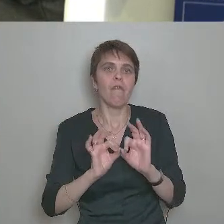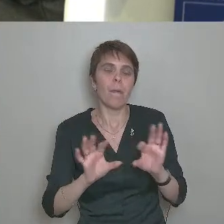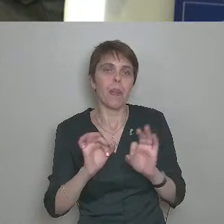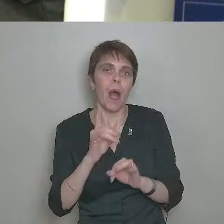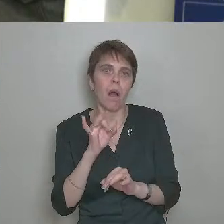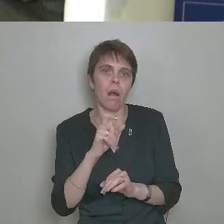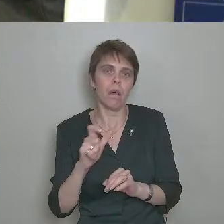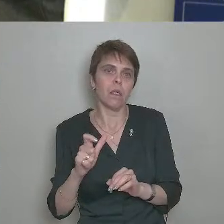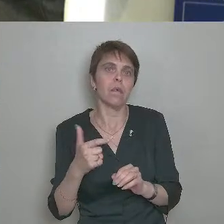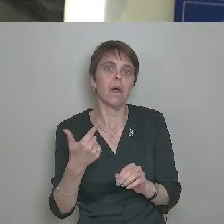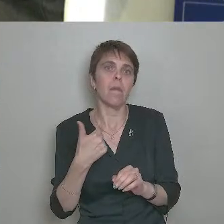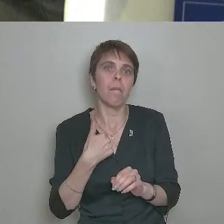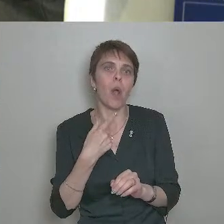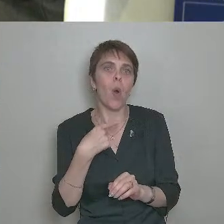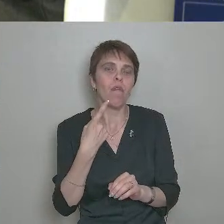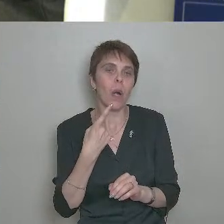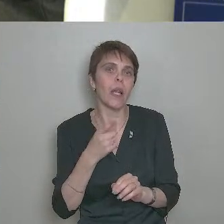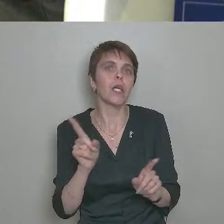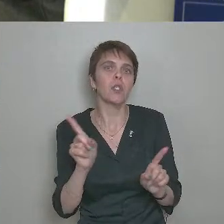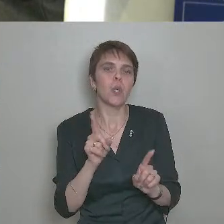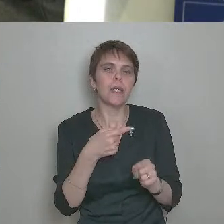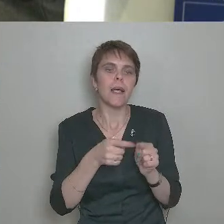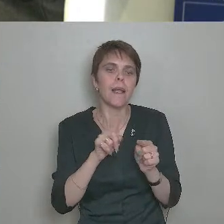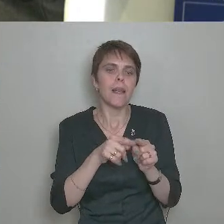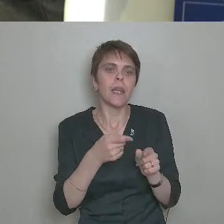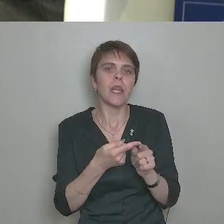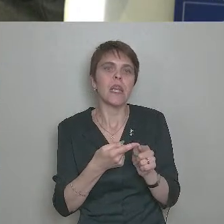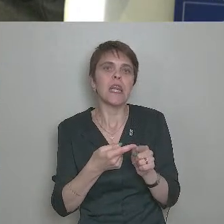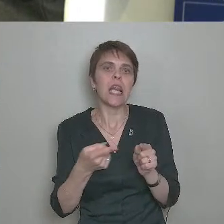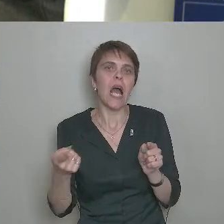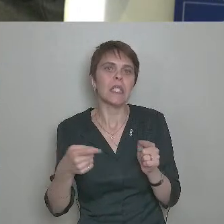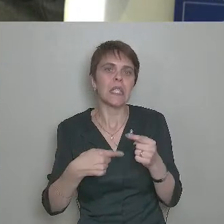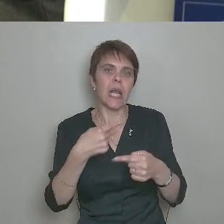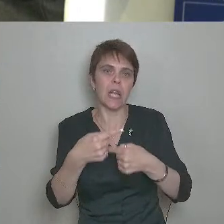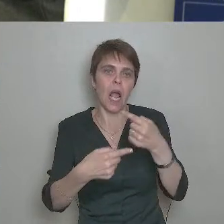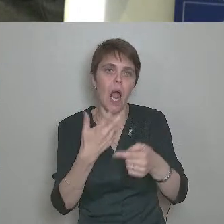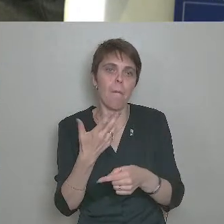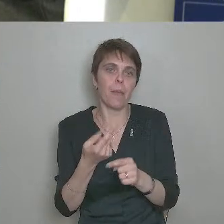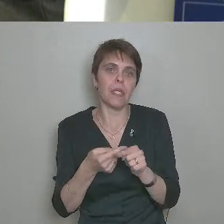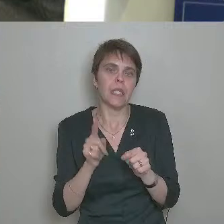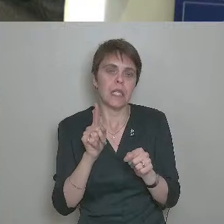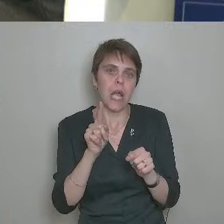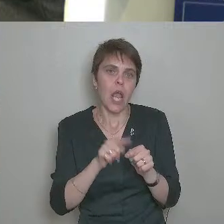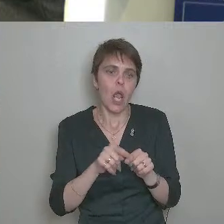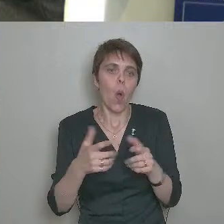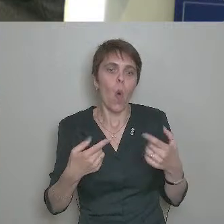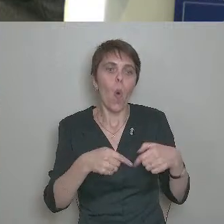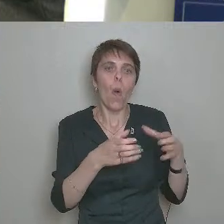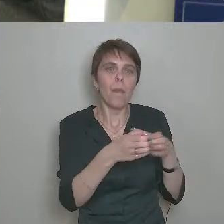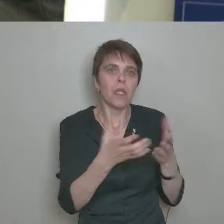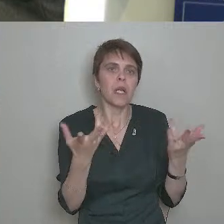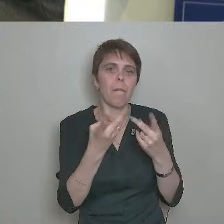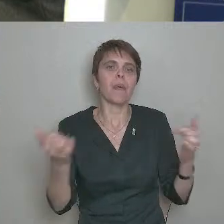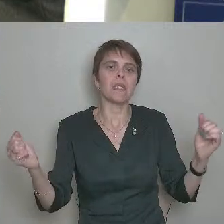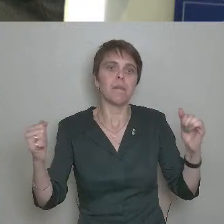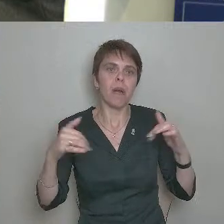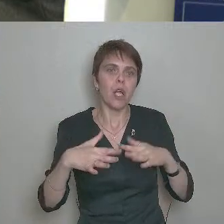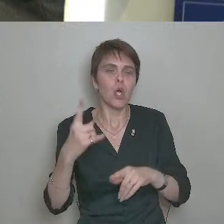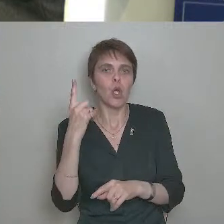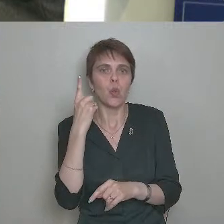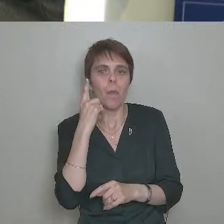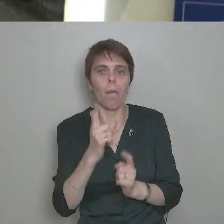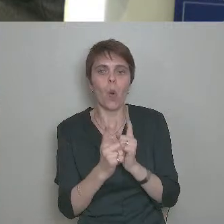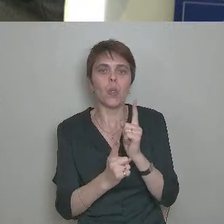the previous webinars, we said that the quite complex campaign